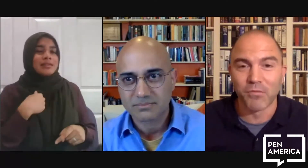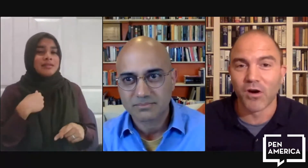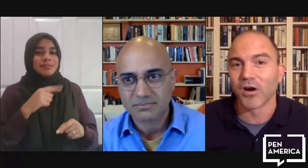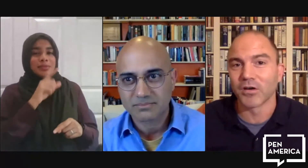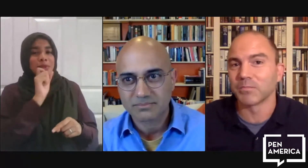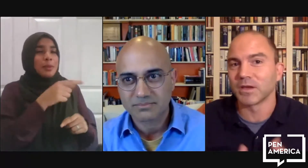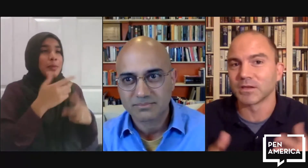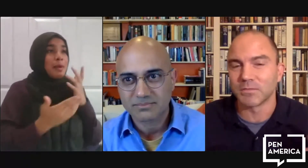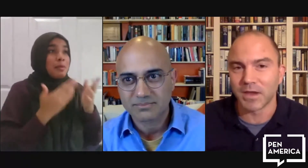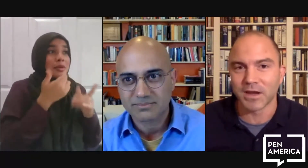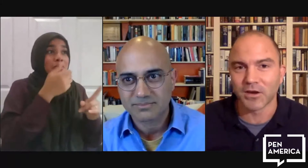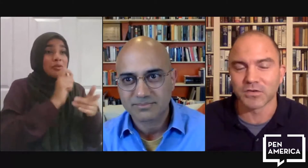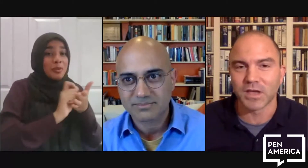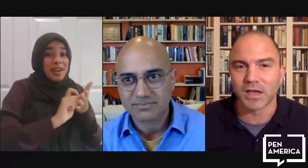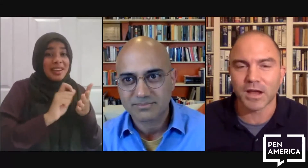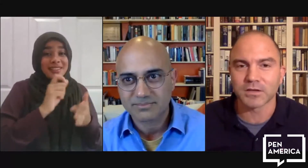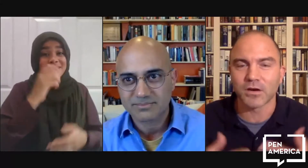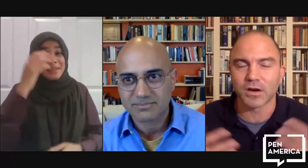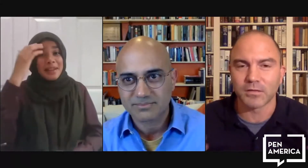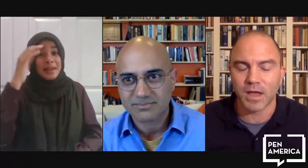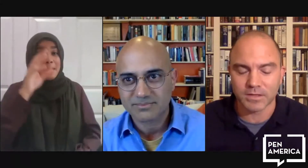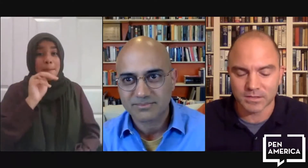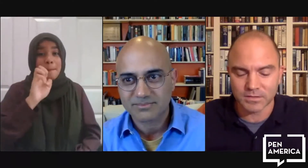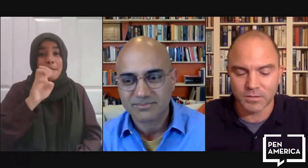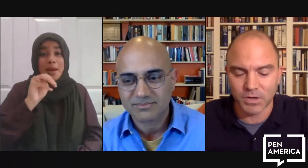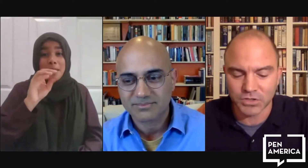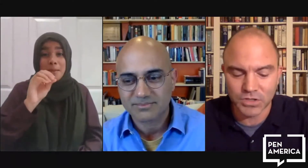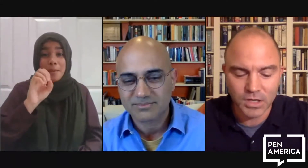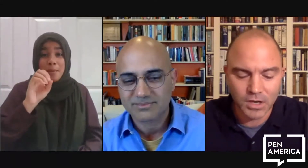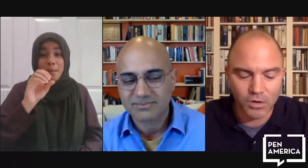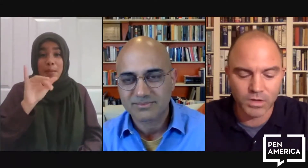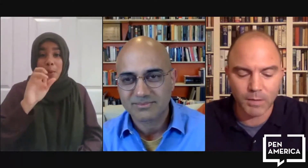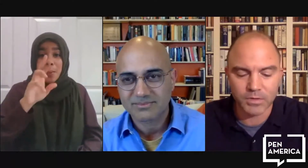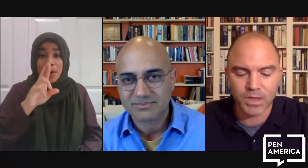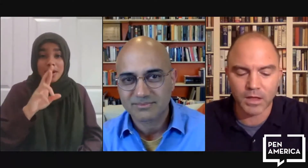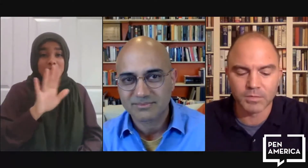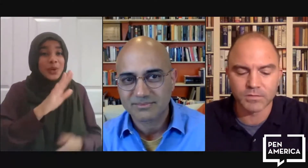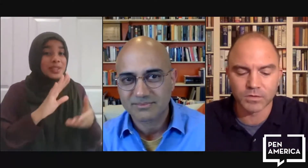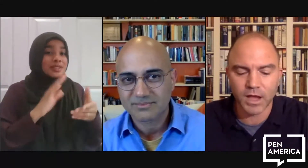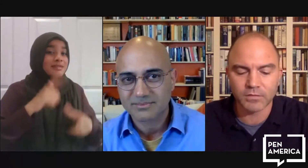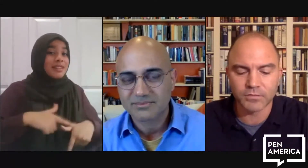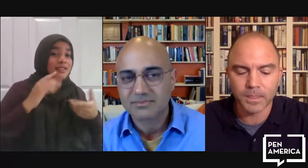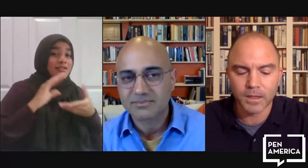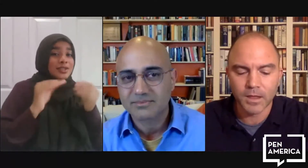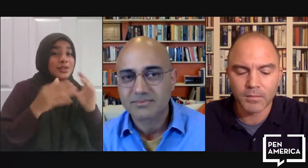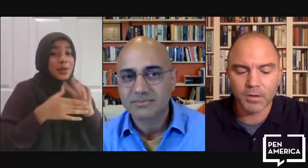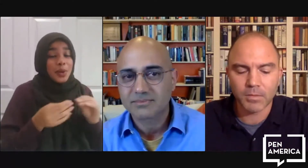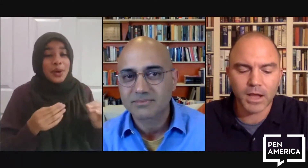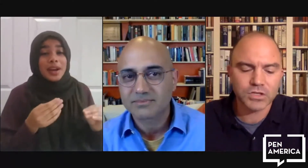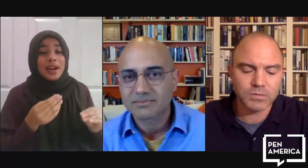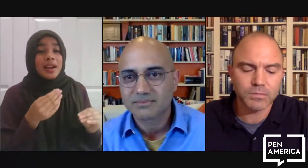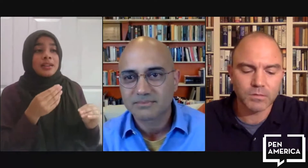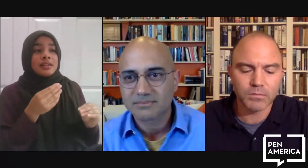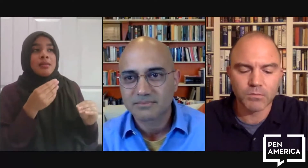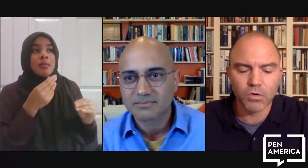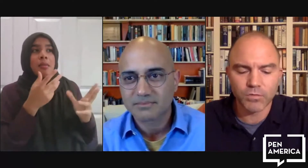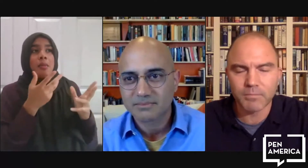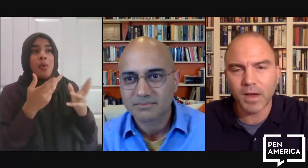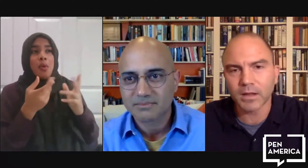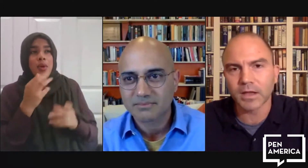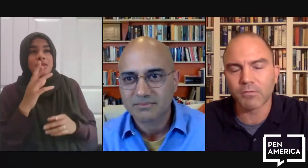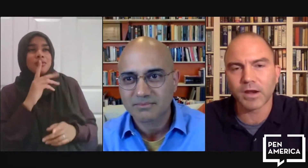a memoir? Because the main character is Ayad Akhtar, and it has so much overlap with elements of your life. But actually,